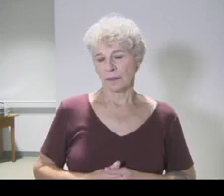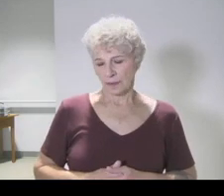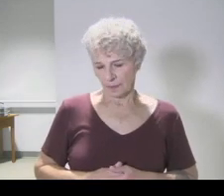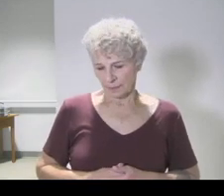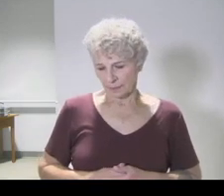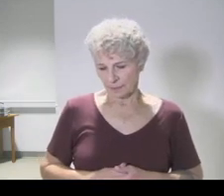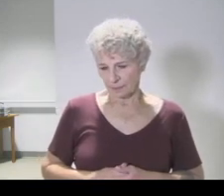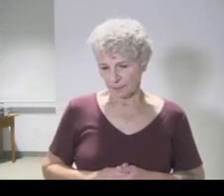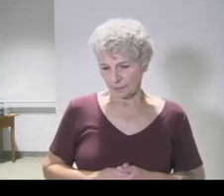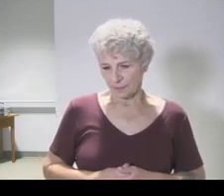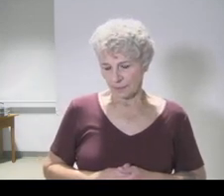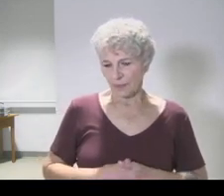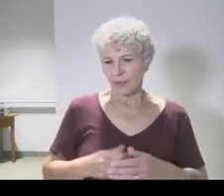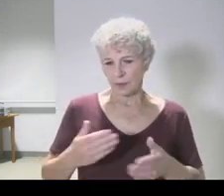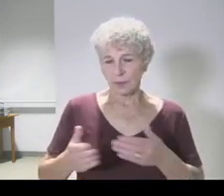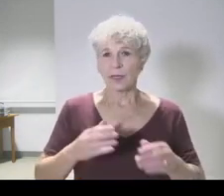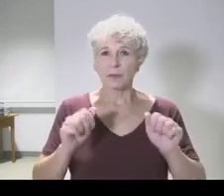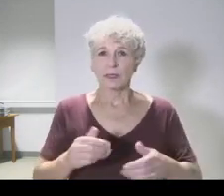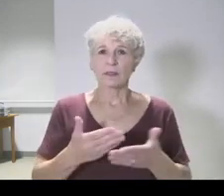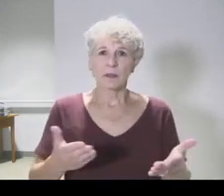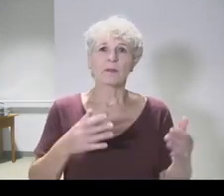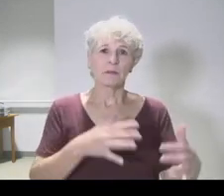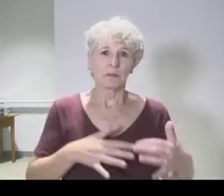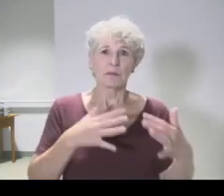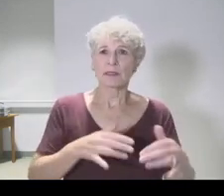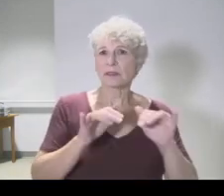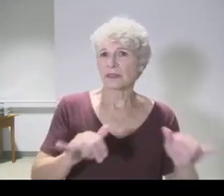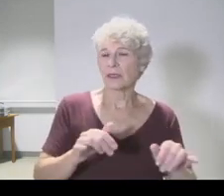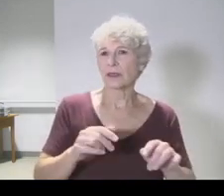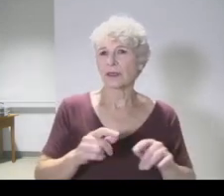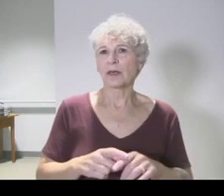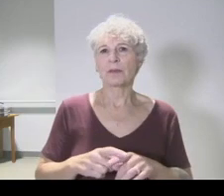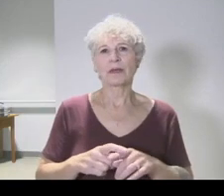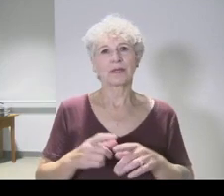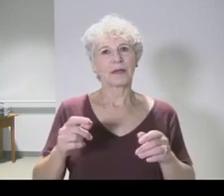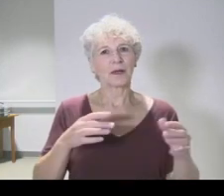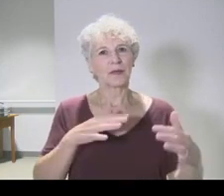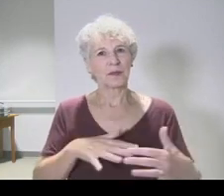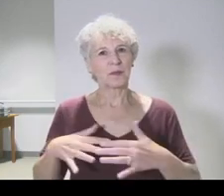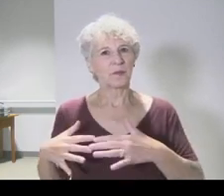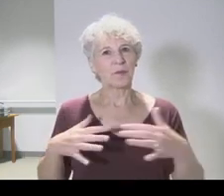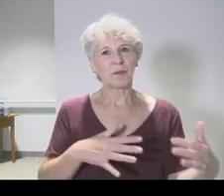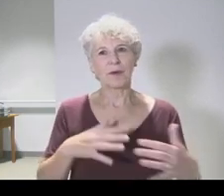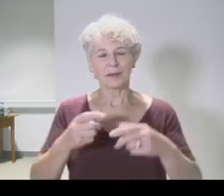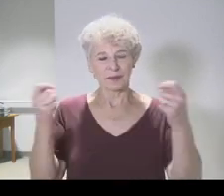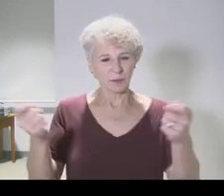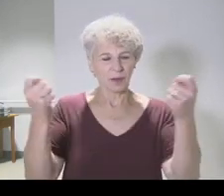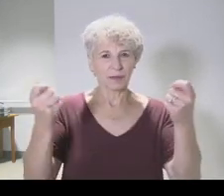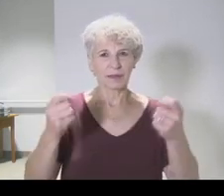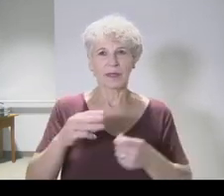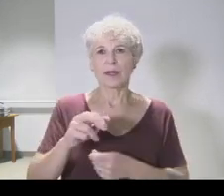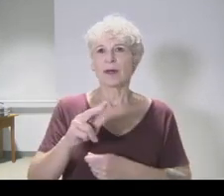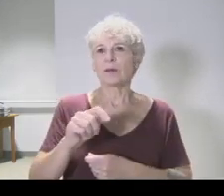but the outcome has been determined. Martin Luther, the great theologian, also wrote one of the more